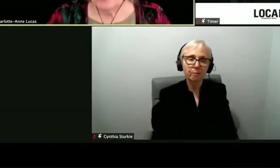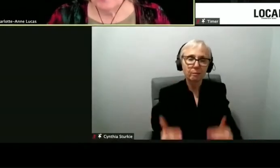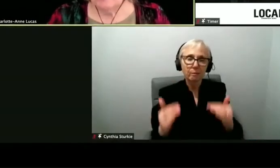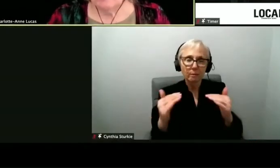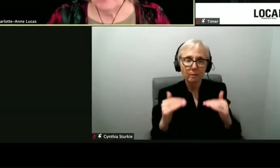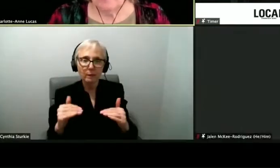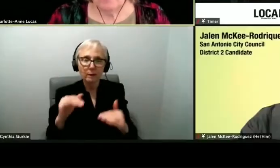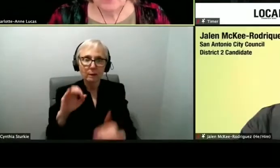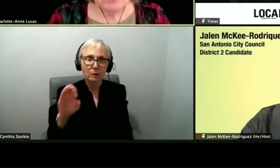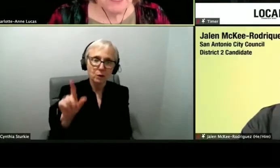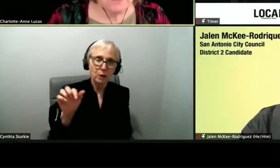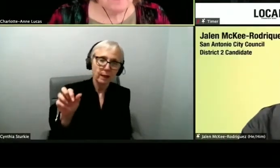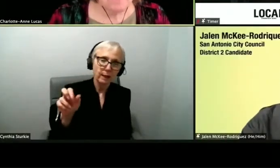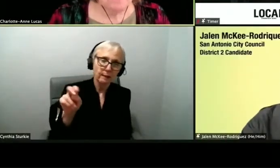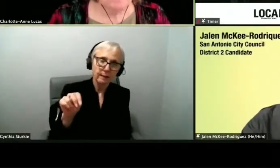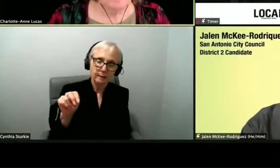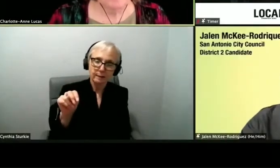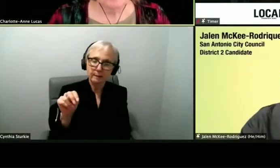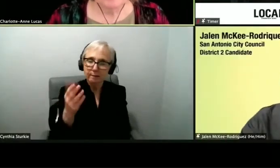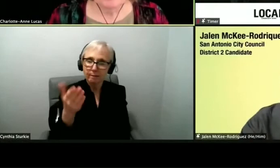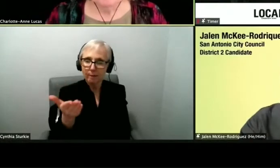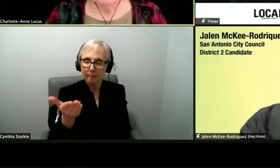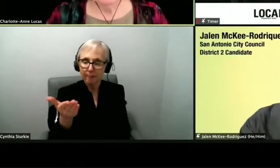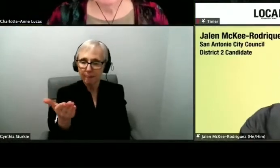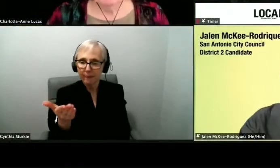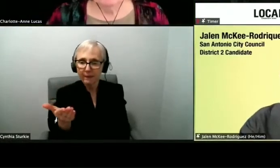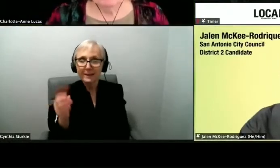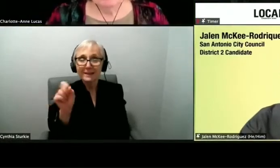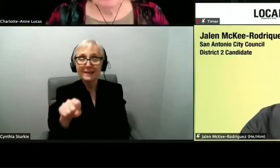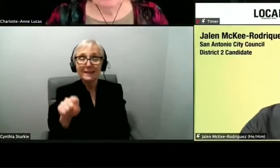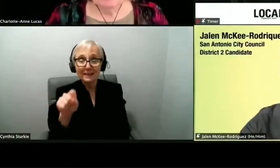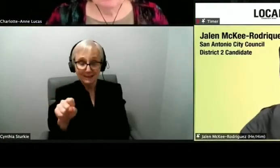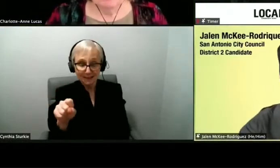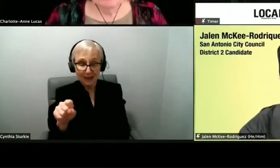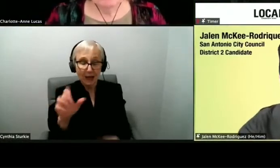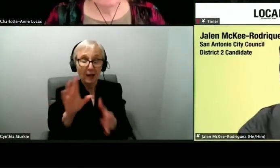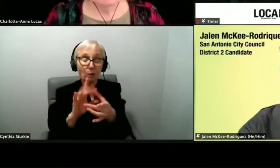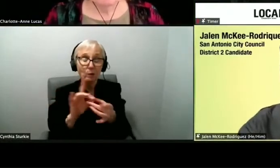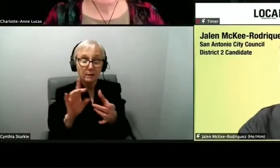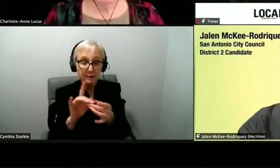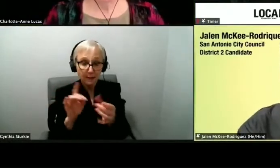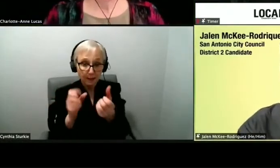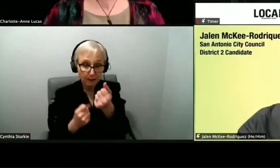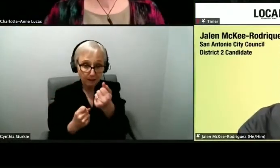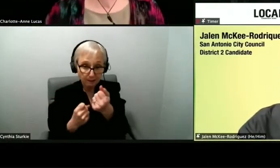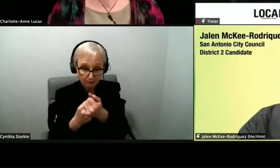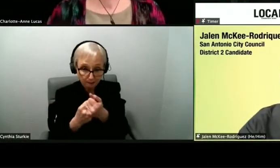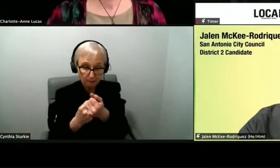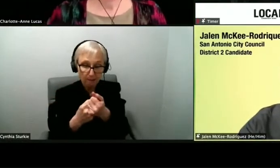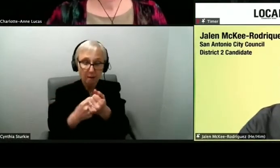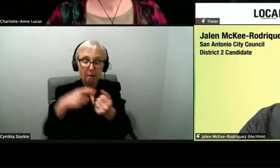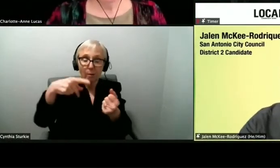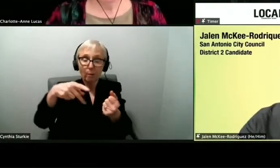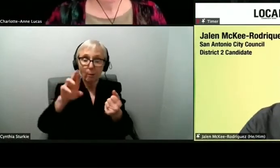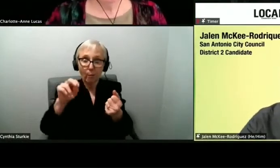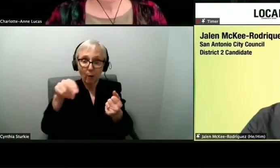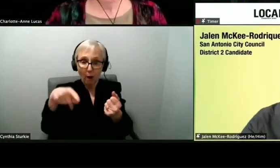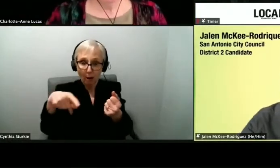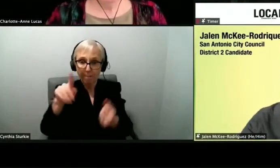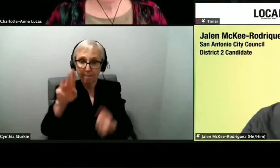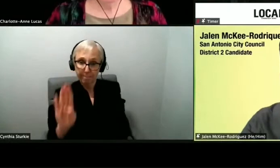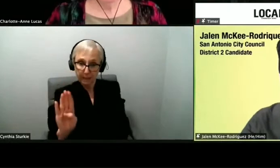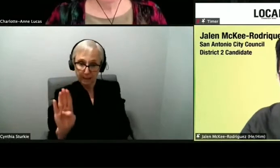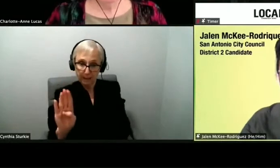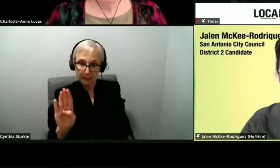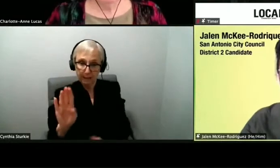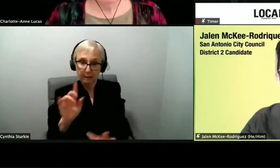this is Jalen McKee-Rodriquez. Yes, so I will say I'm supportive of Proposition B, and I support meet and